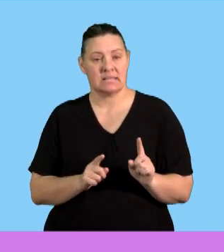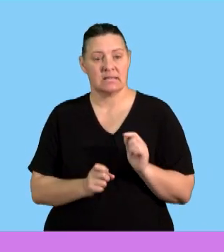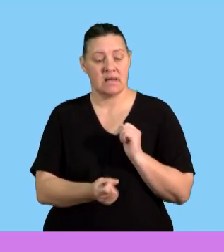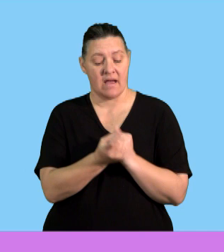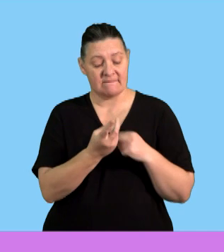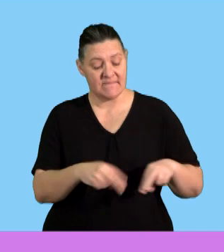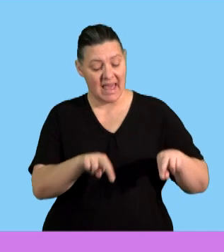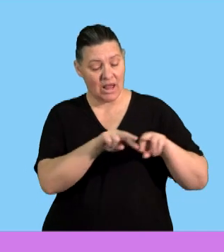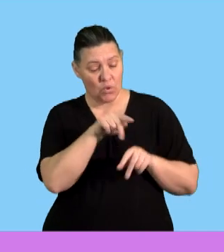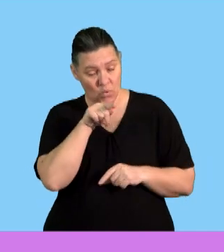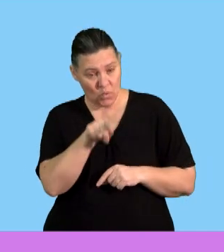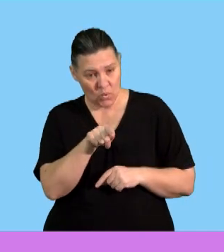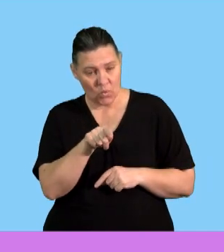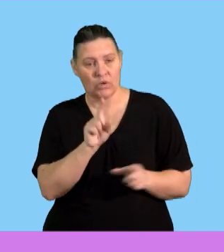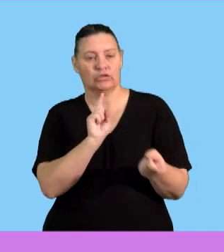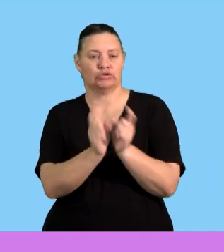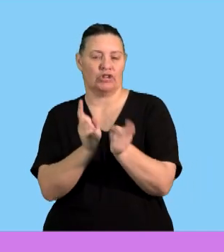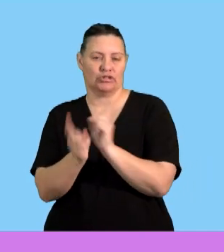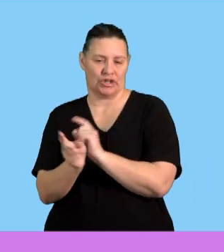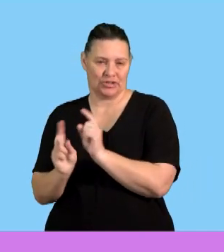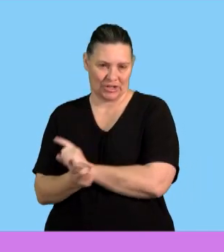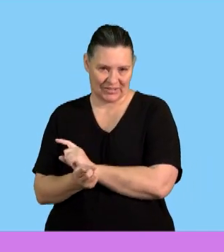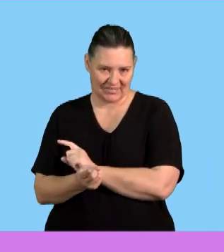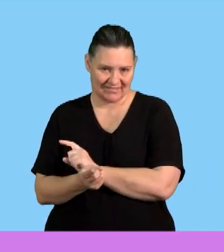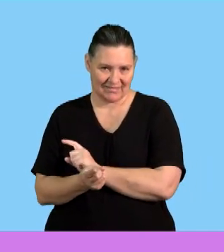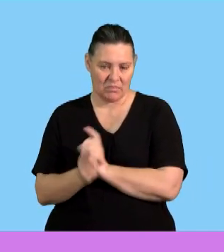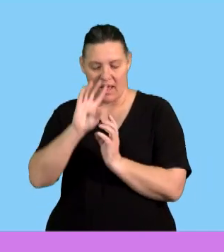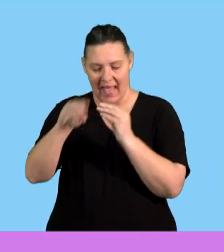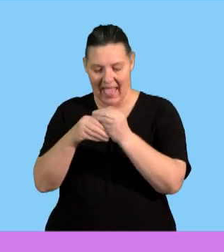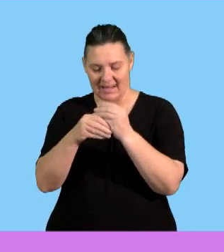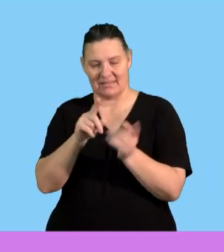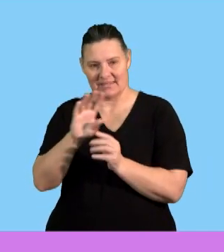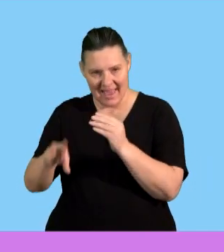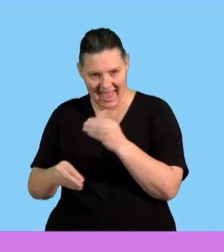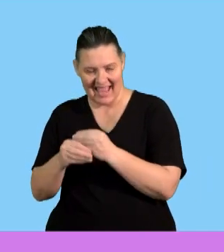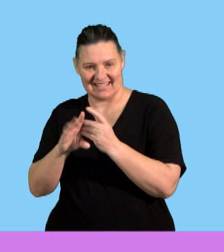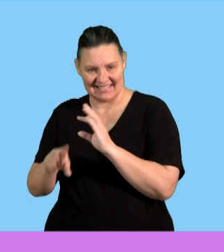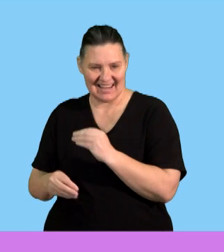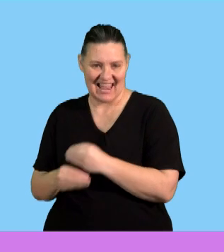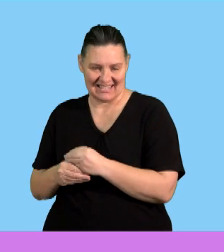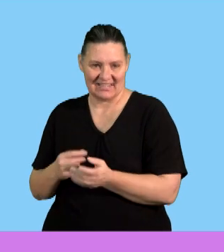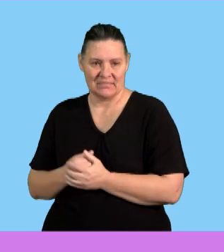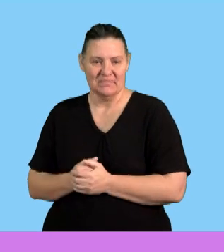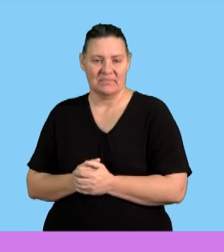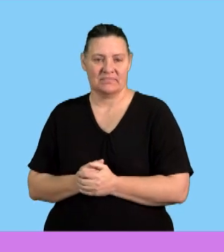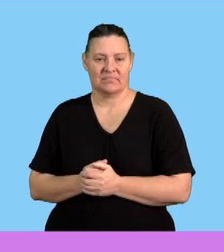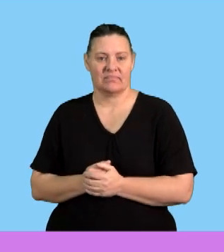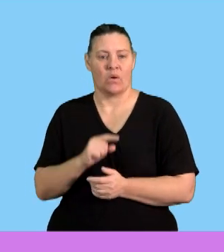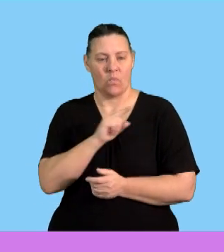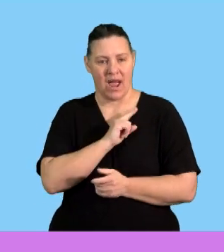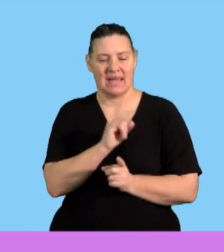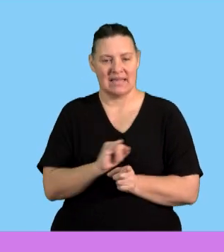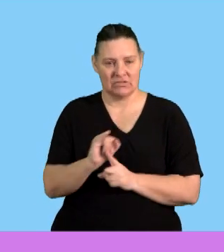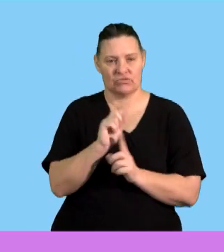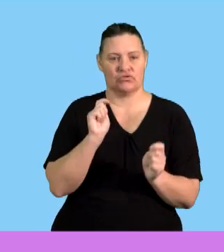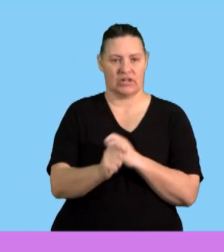but the initial value changes every time because my interest